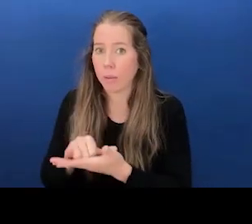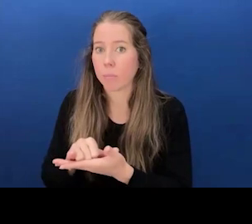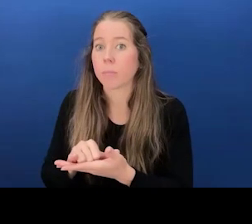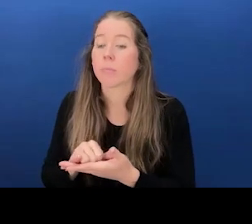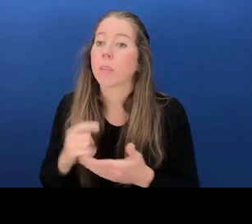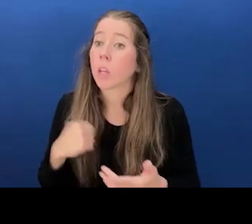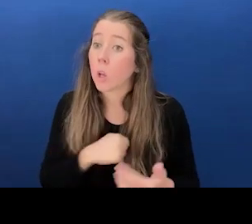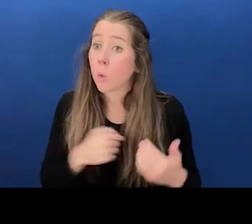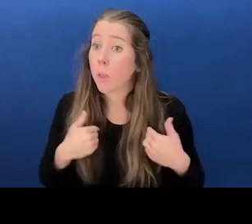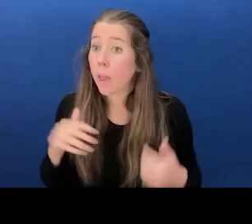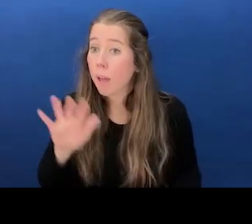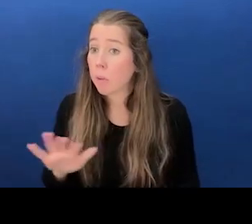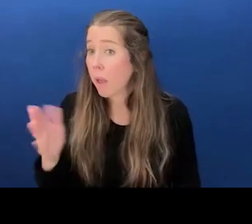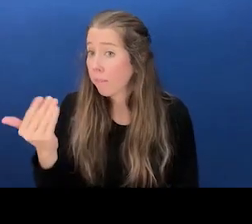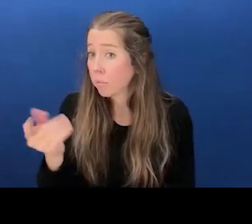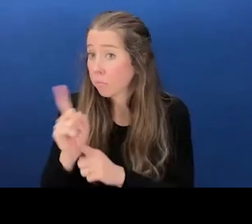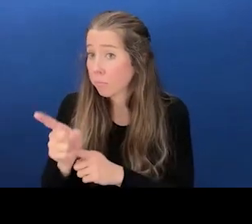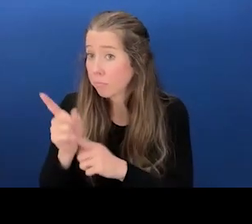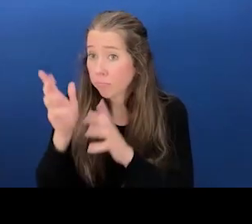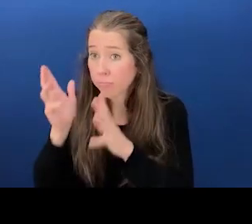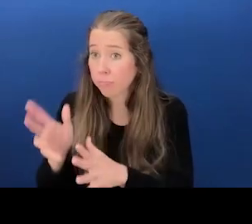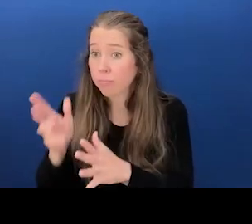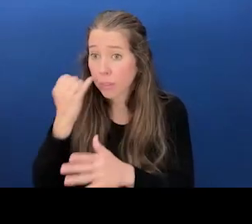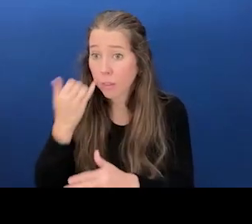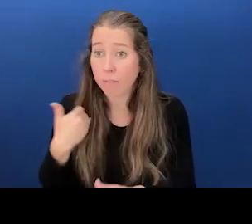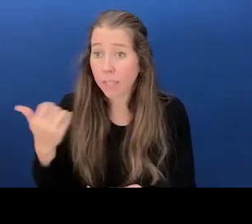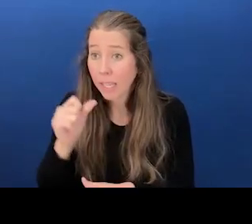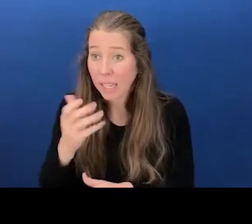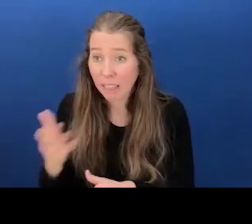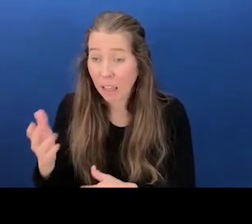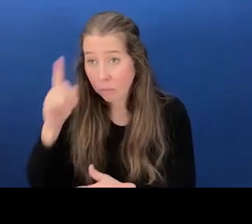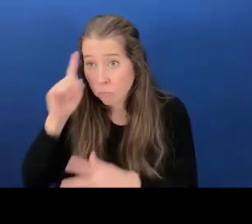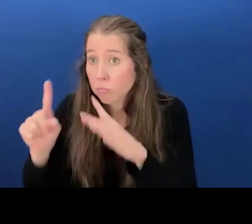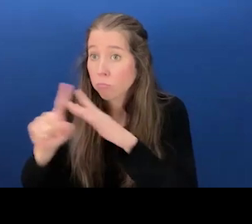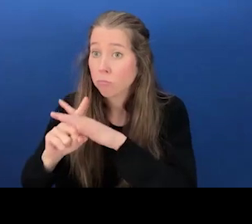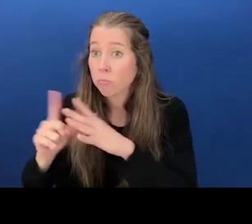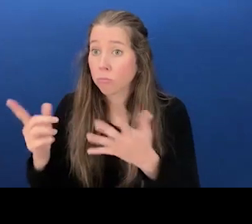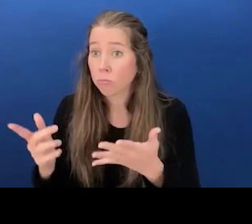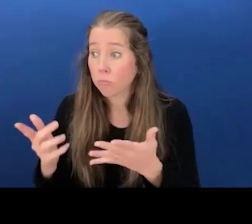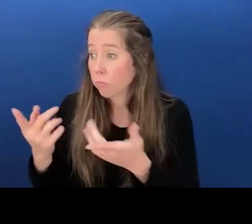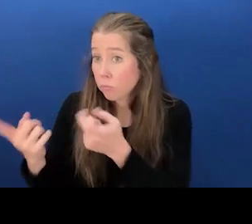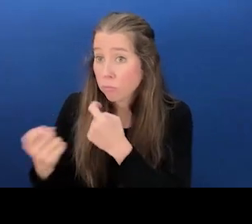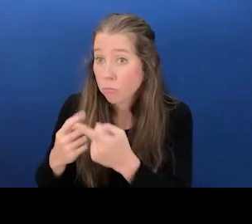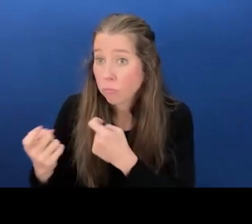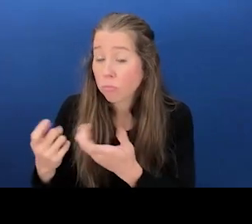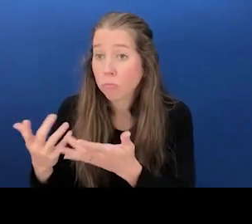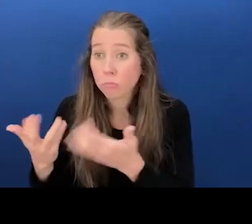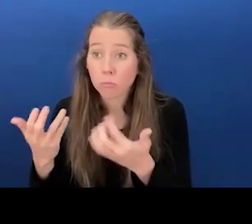have about 15 minutes left. So if there's anything that you wanted,